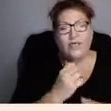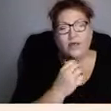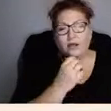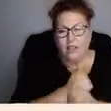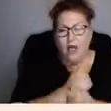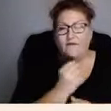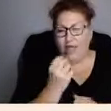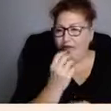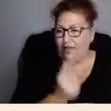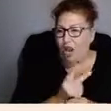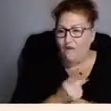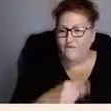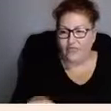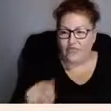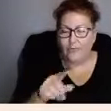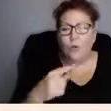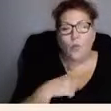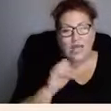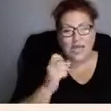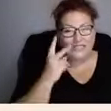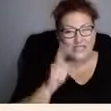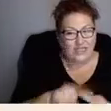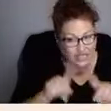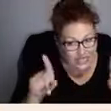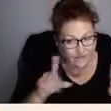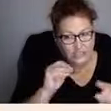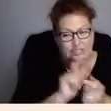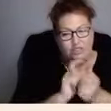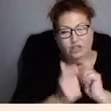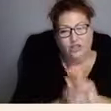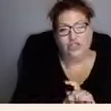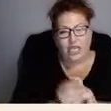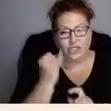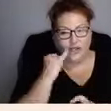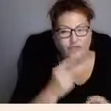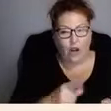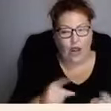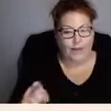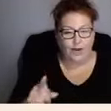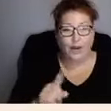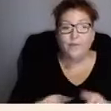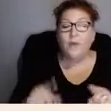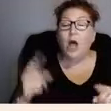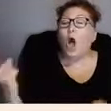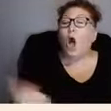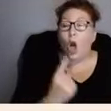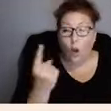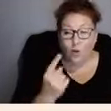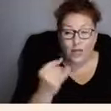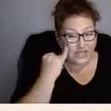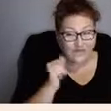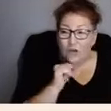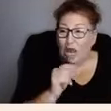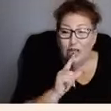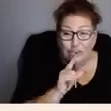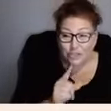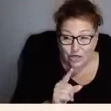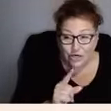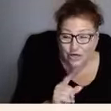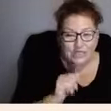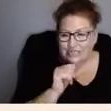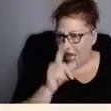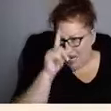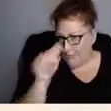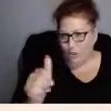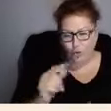those differences and those changes if they're happening. But always, If you're not sure, it's not up to you to investigate